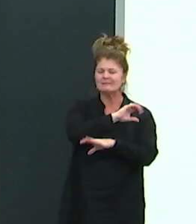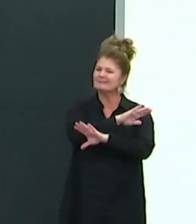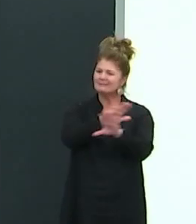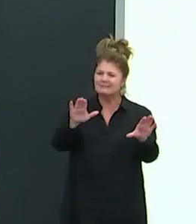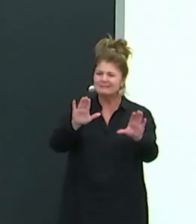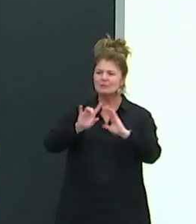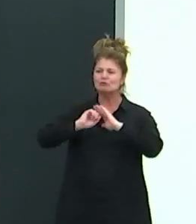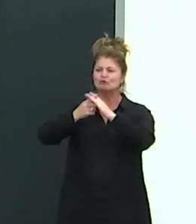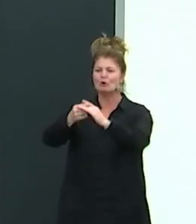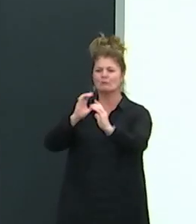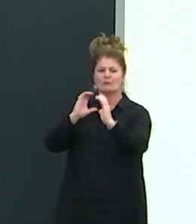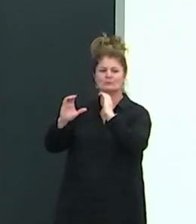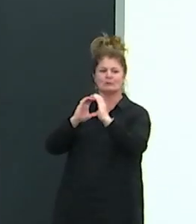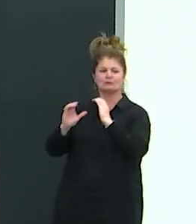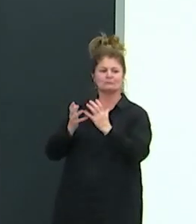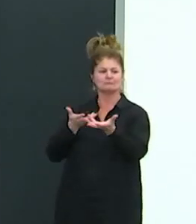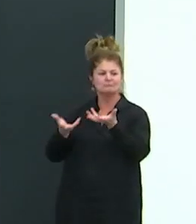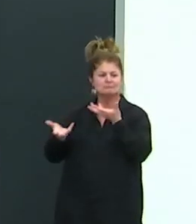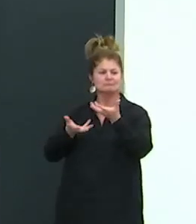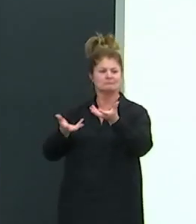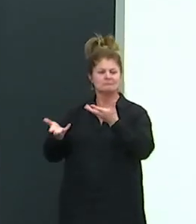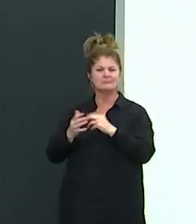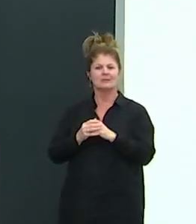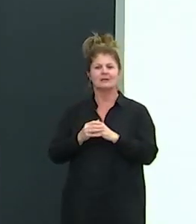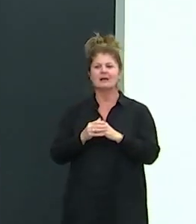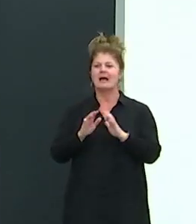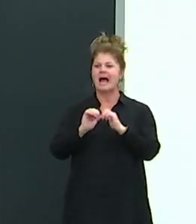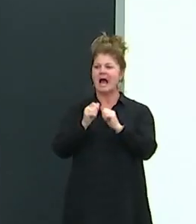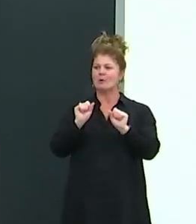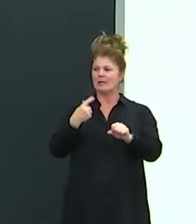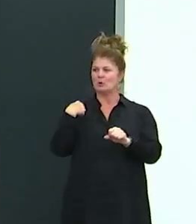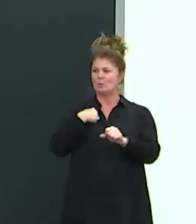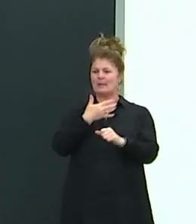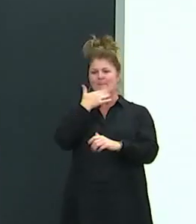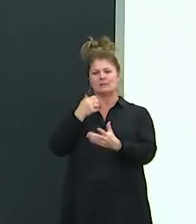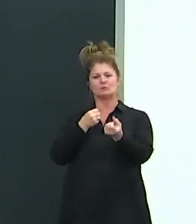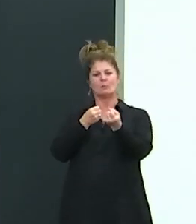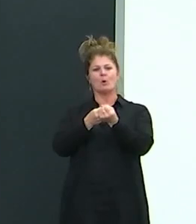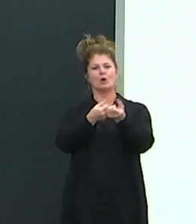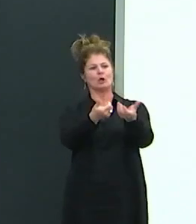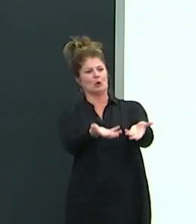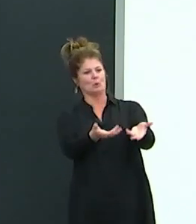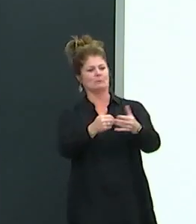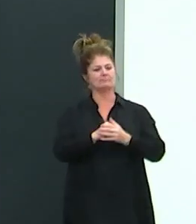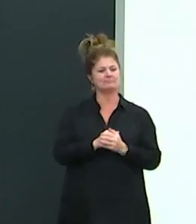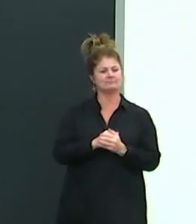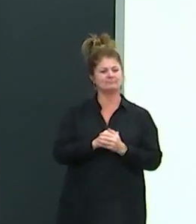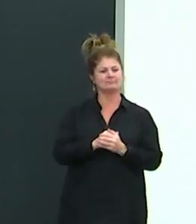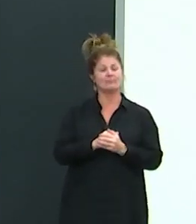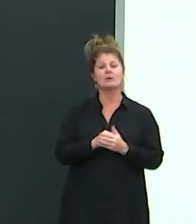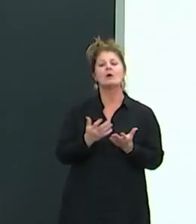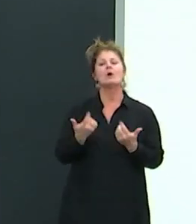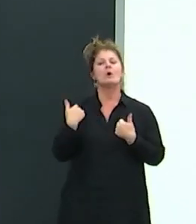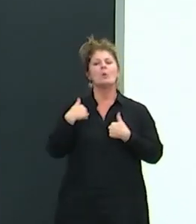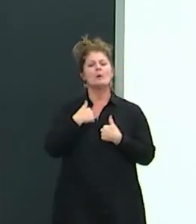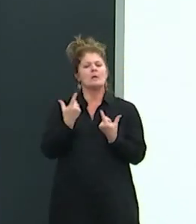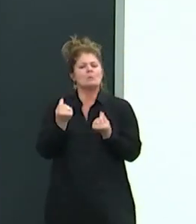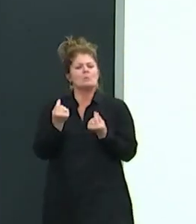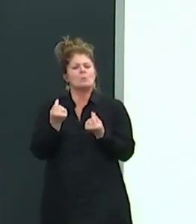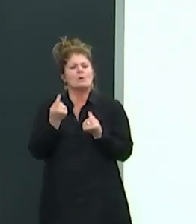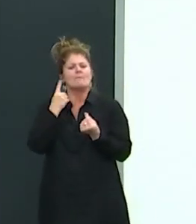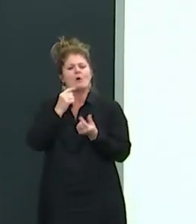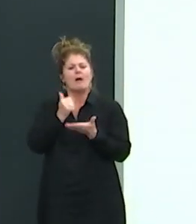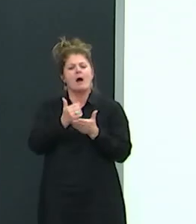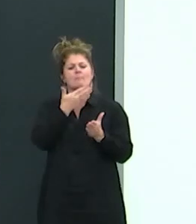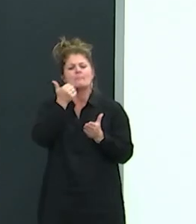conversation. How can we best support you? What could we do to help you better prepare